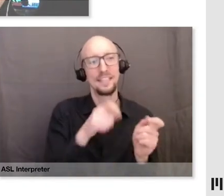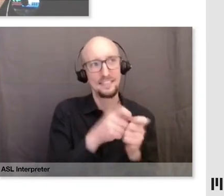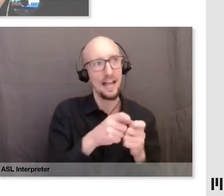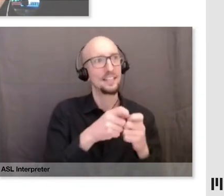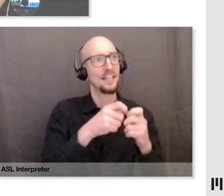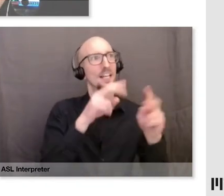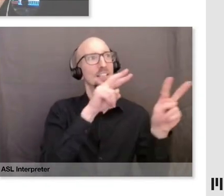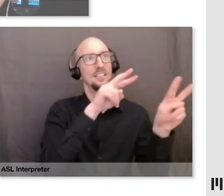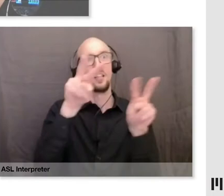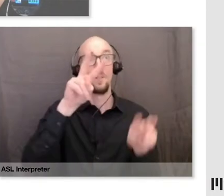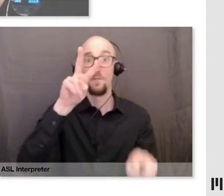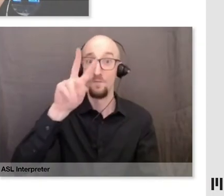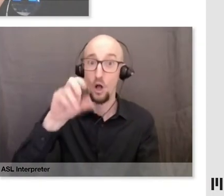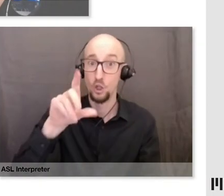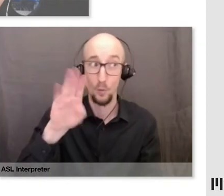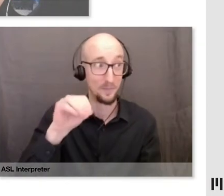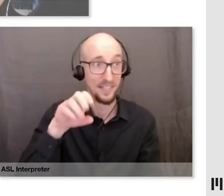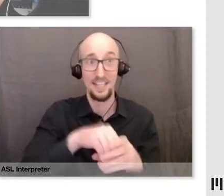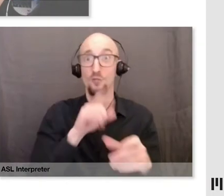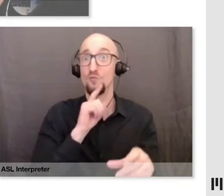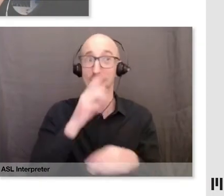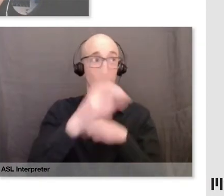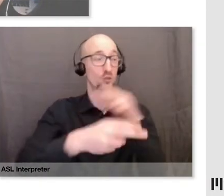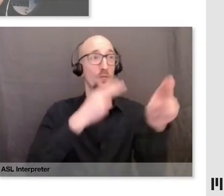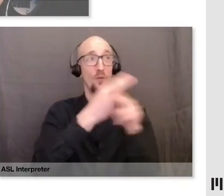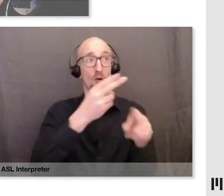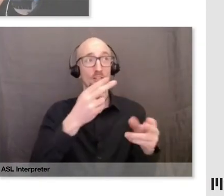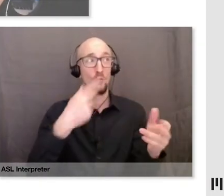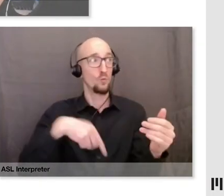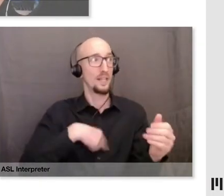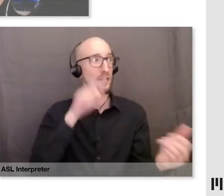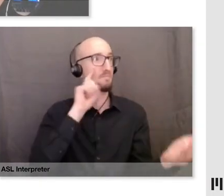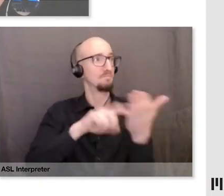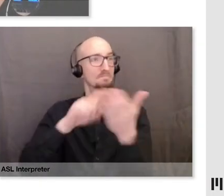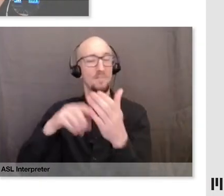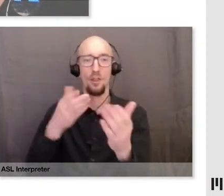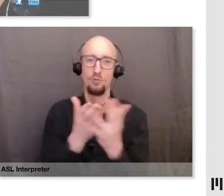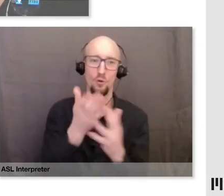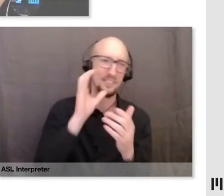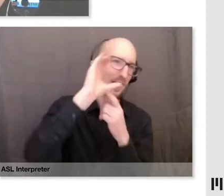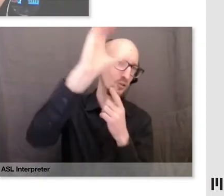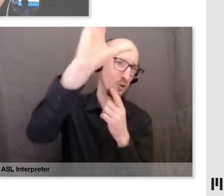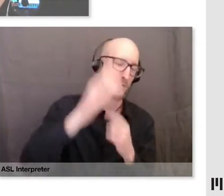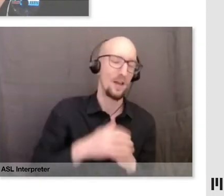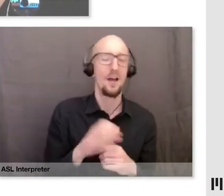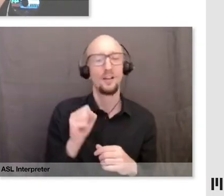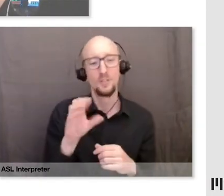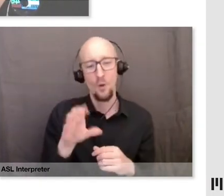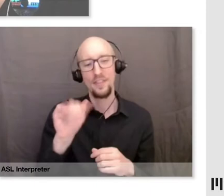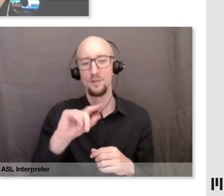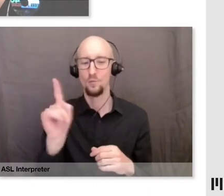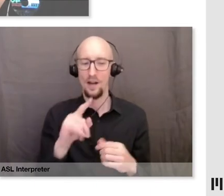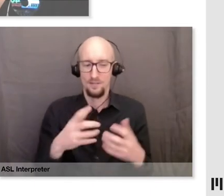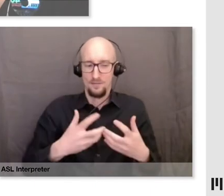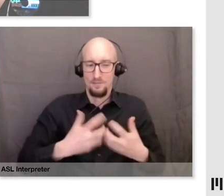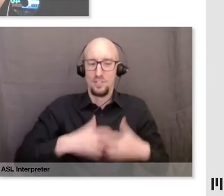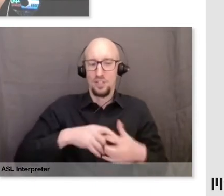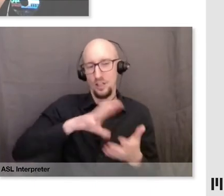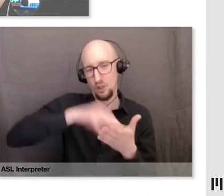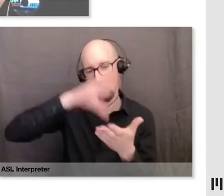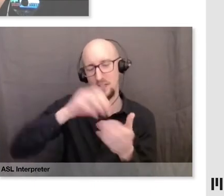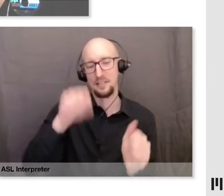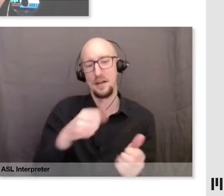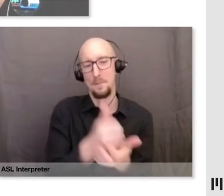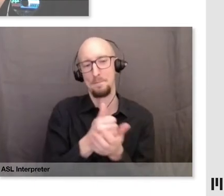are observationally accessible to us with our telescopes at the moment. And this is where machine learning comes in. And so there have been